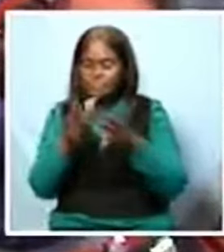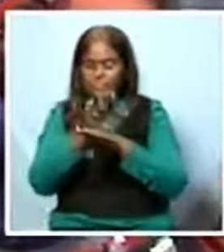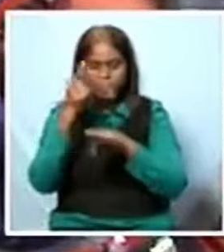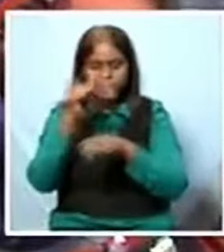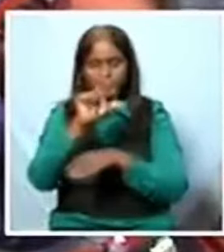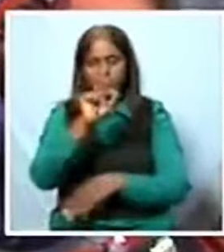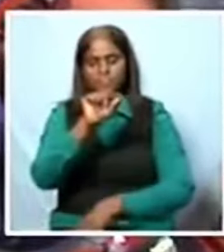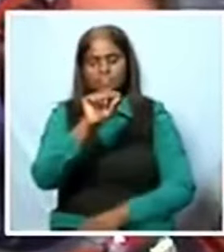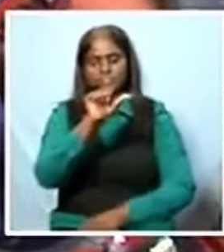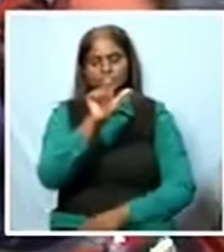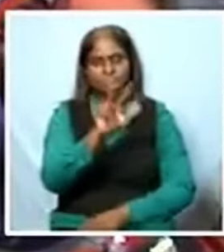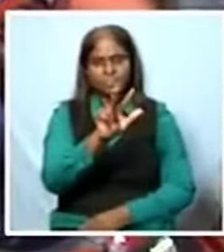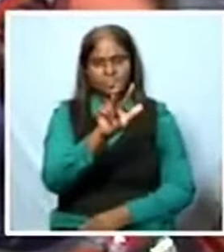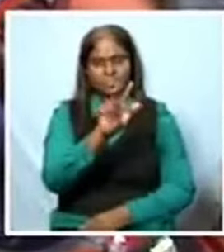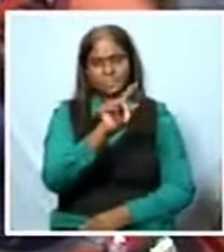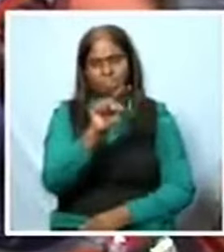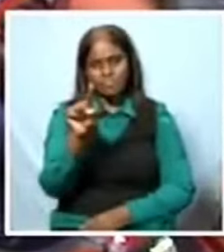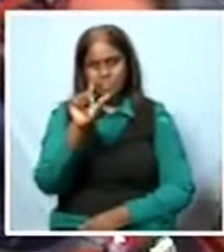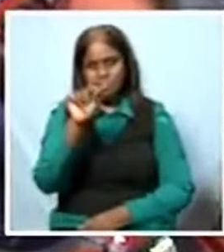the